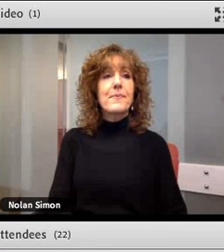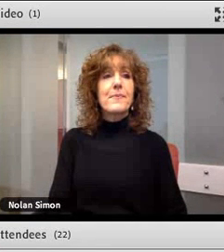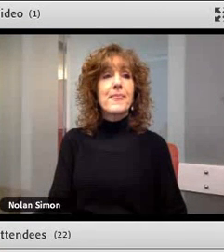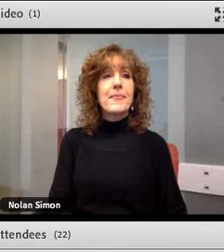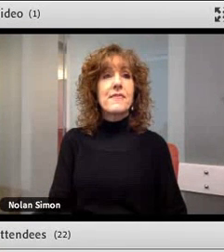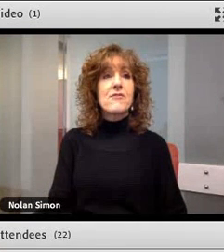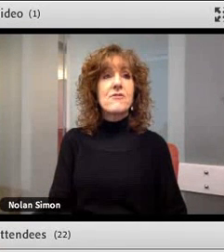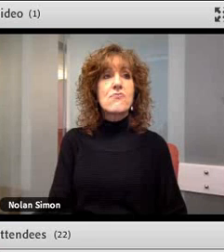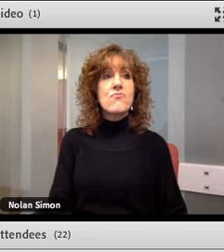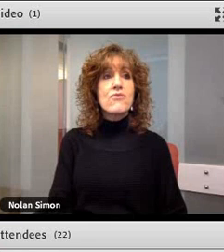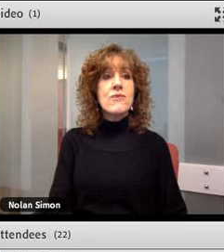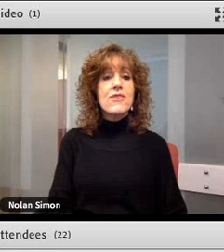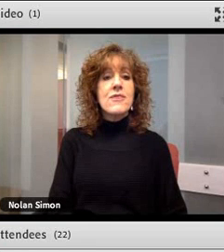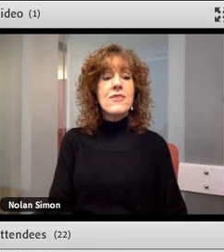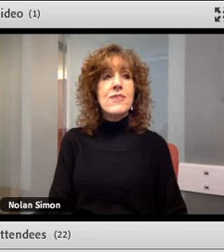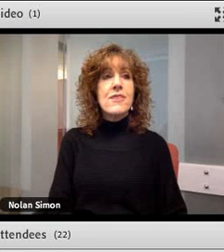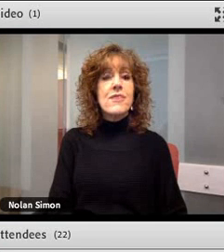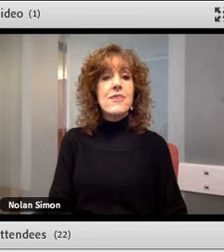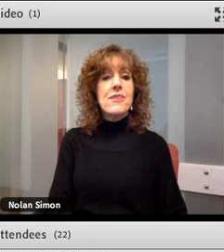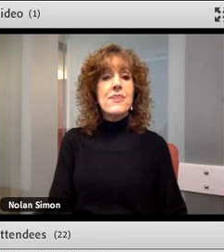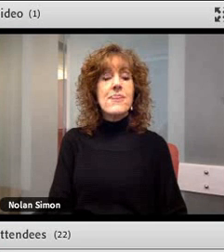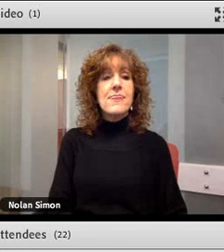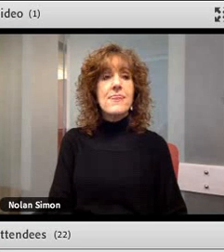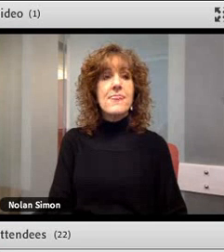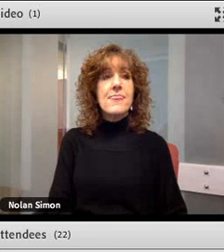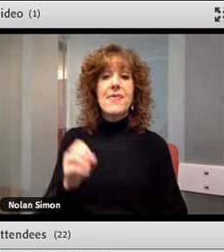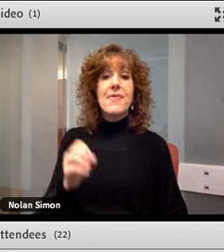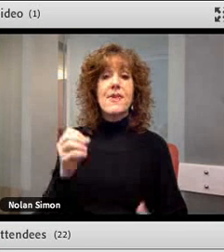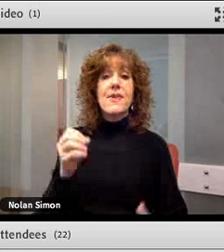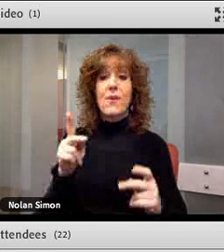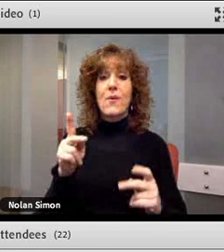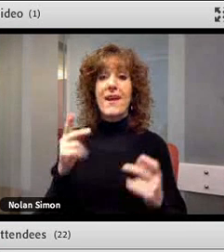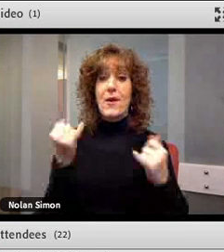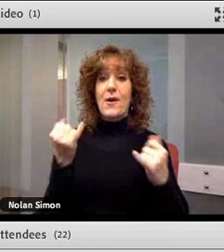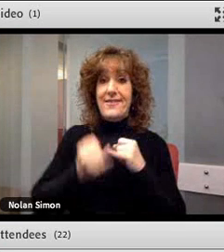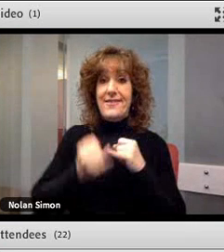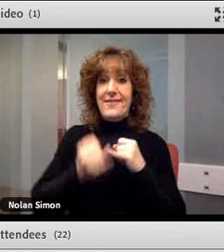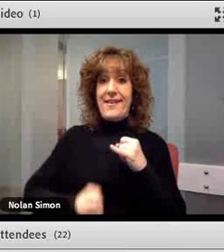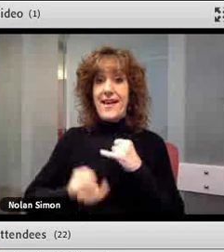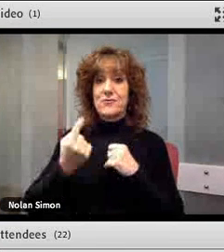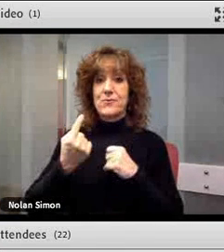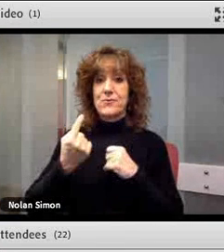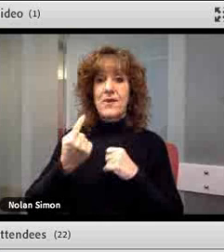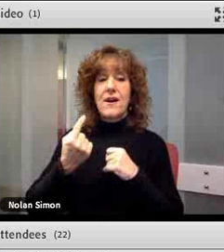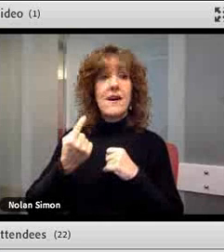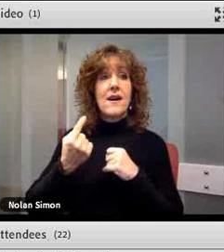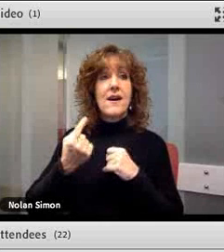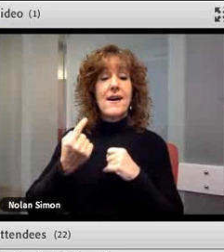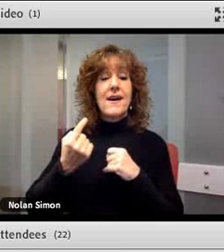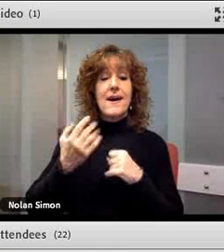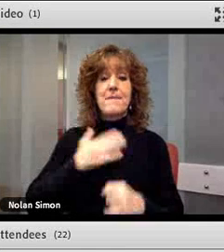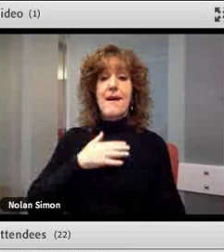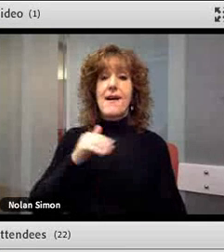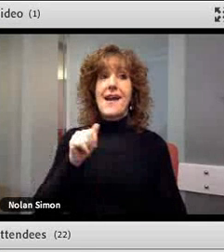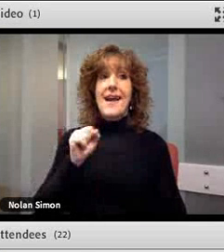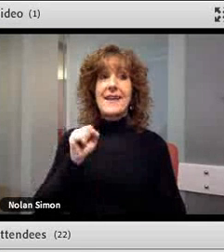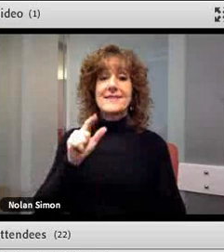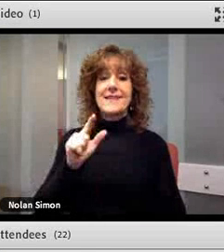Okay. All right. Now, the last one here,